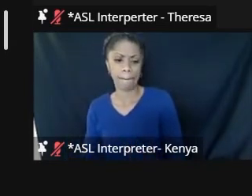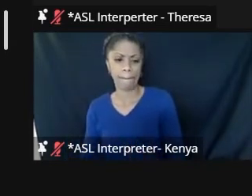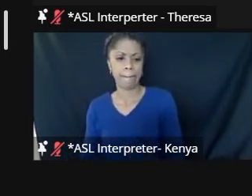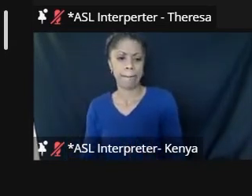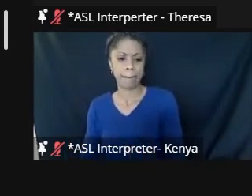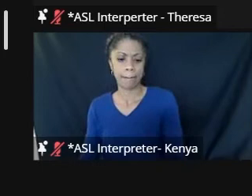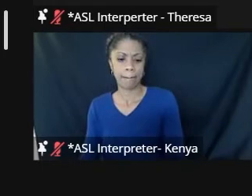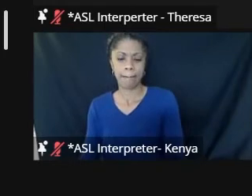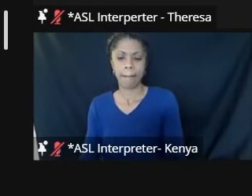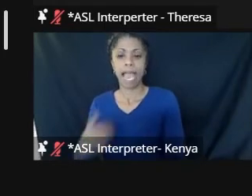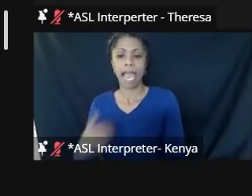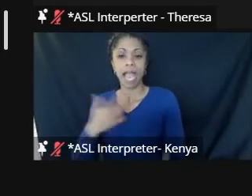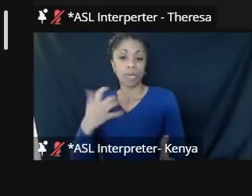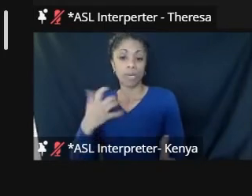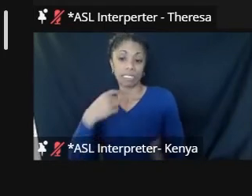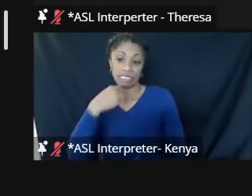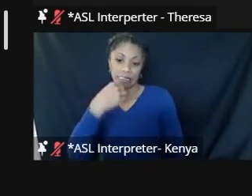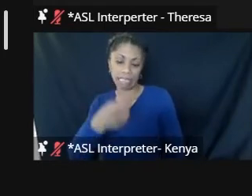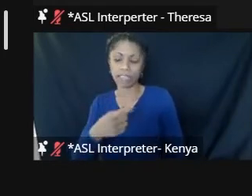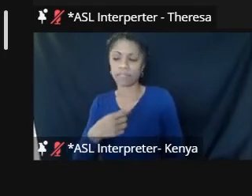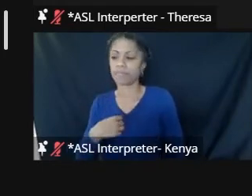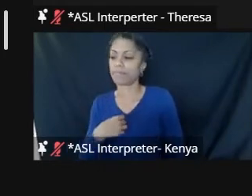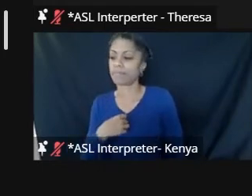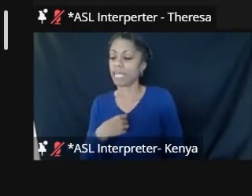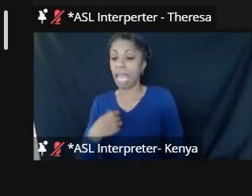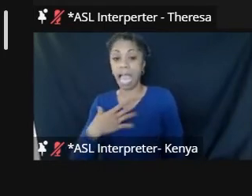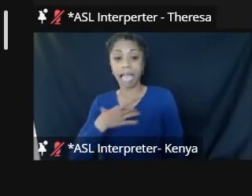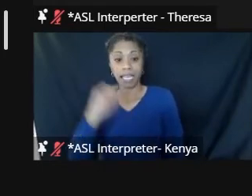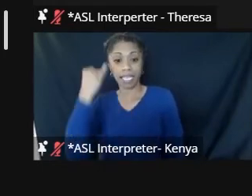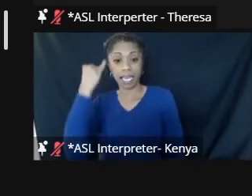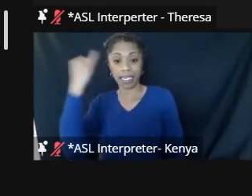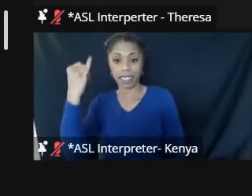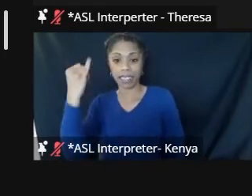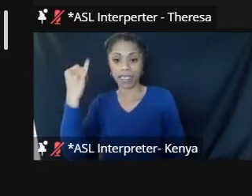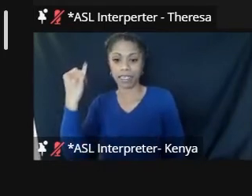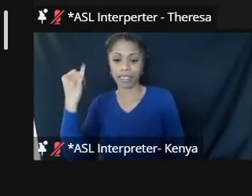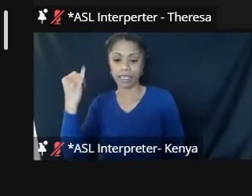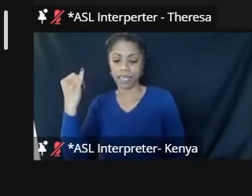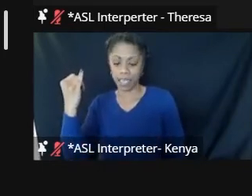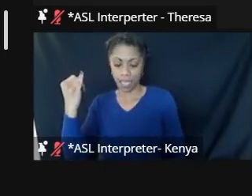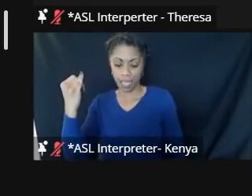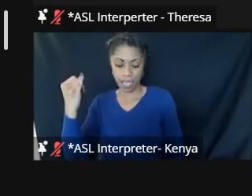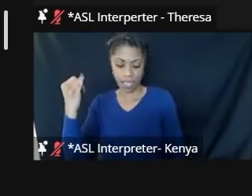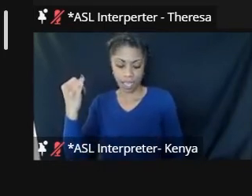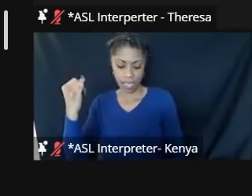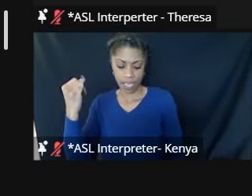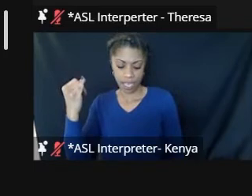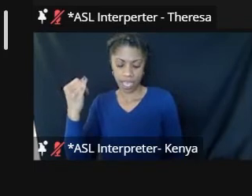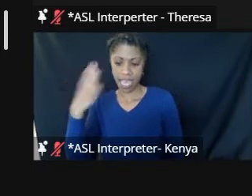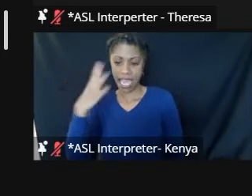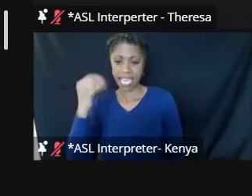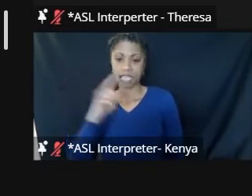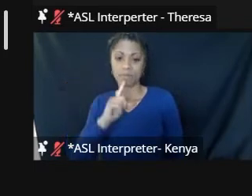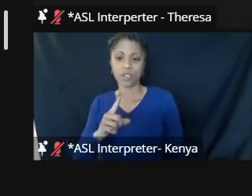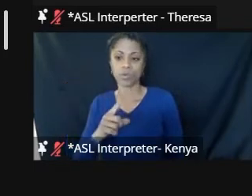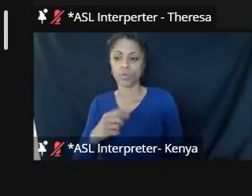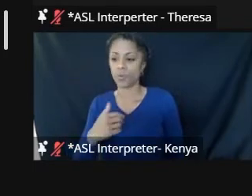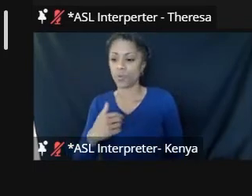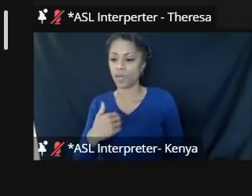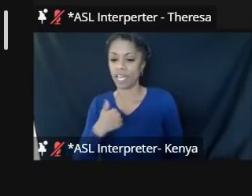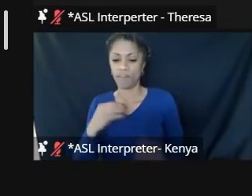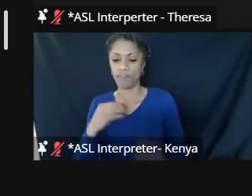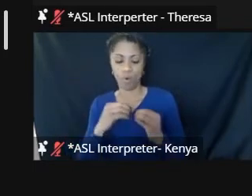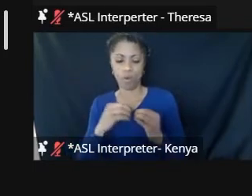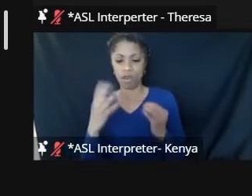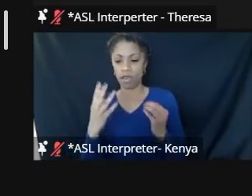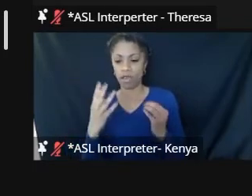I was just going to say, I like the idea, and again, I'm sure this will get fleshed out more and we'll understand a little bit more, but technical support, because I